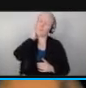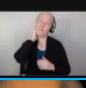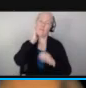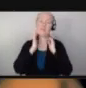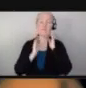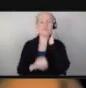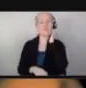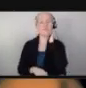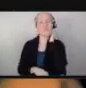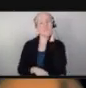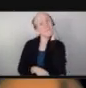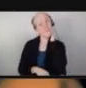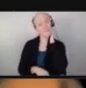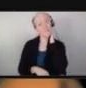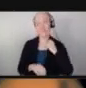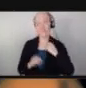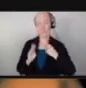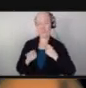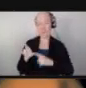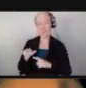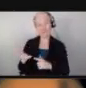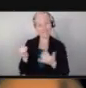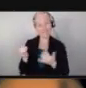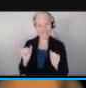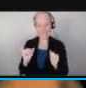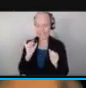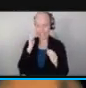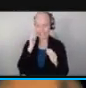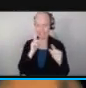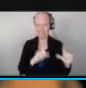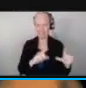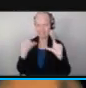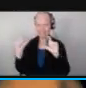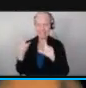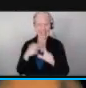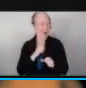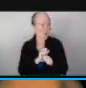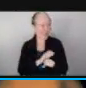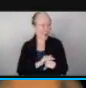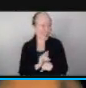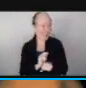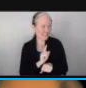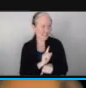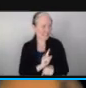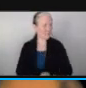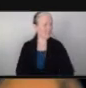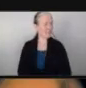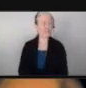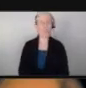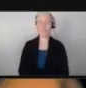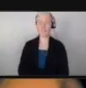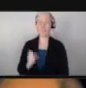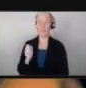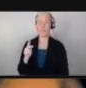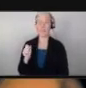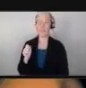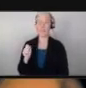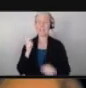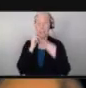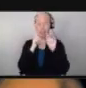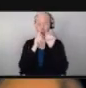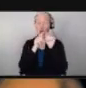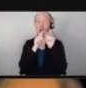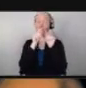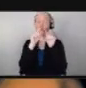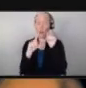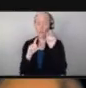So we're still seeing the presenter view. So I'm working on it. okay. Yeah, from that drop-down setting, there should